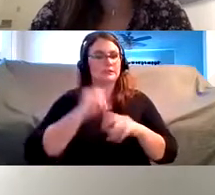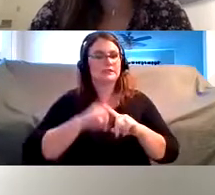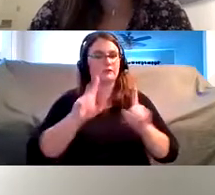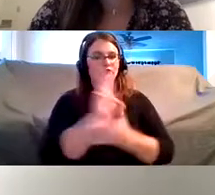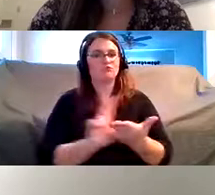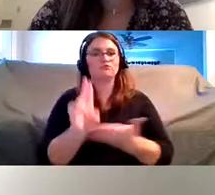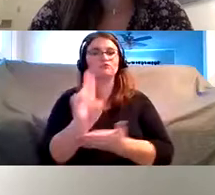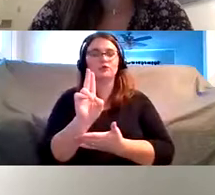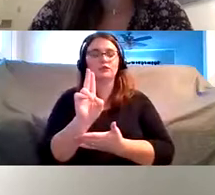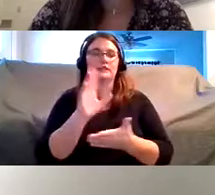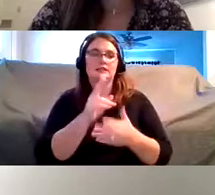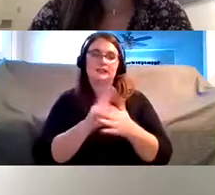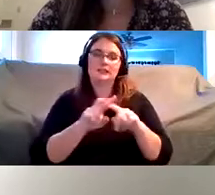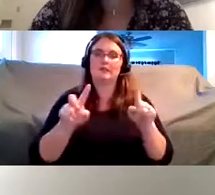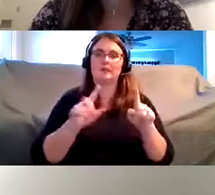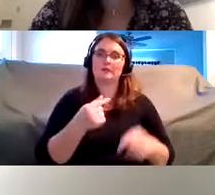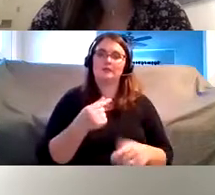than I did.